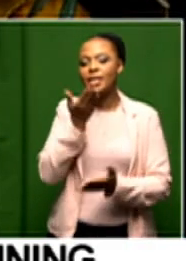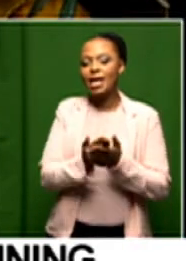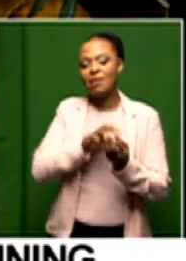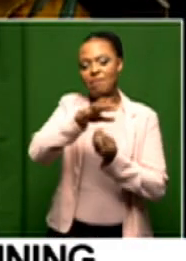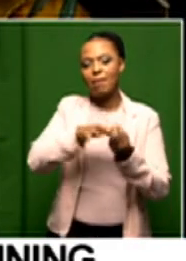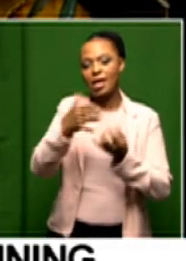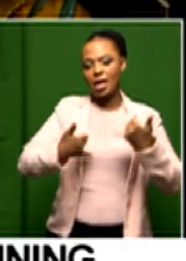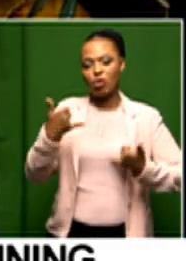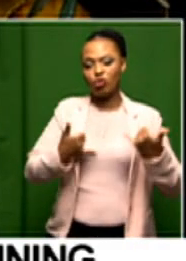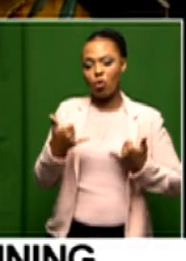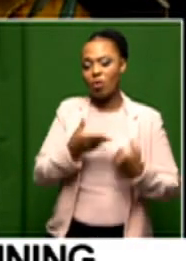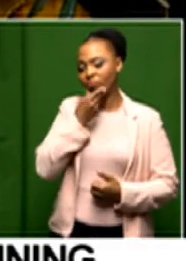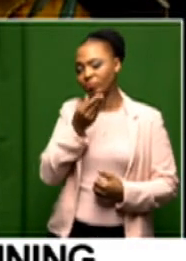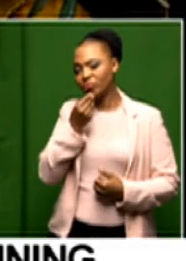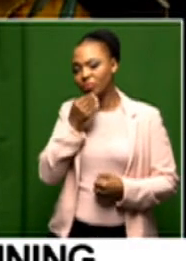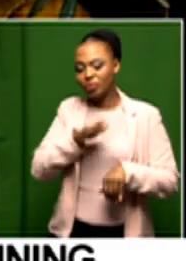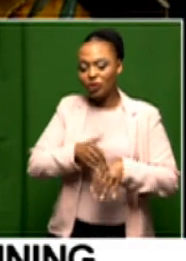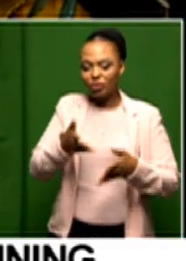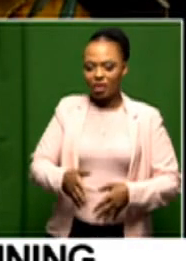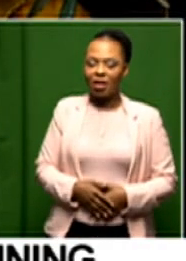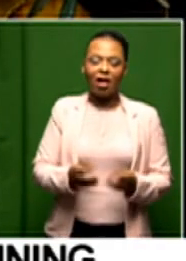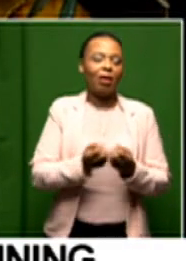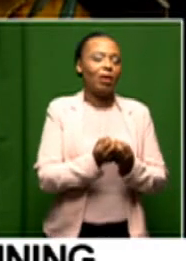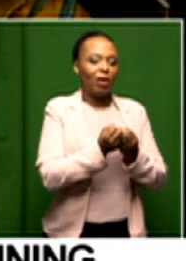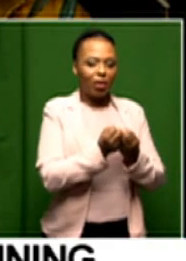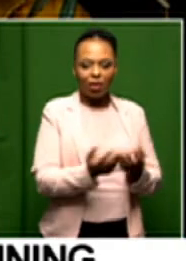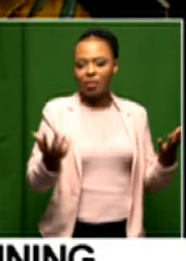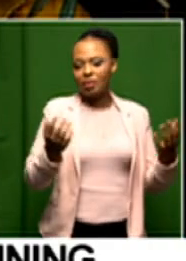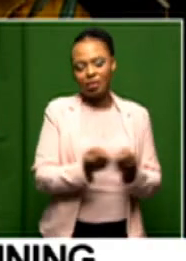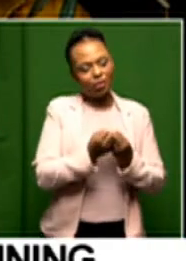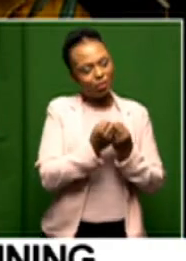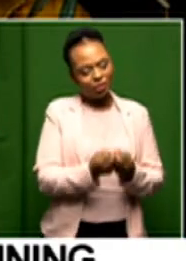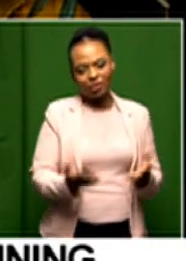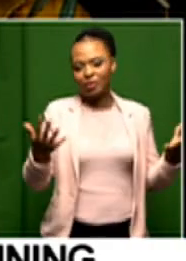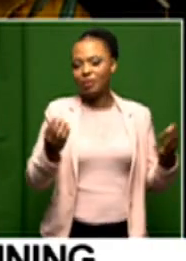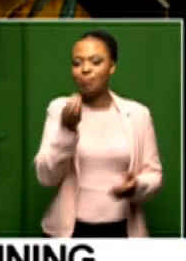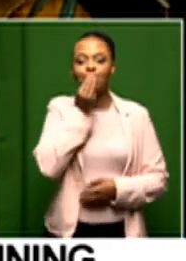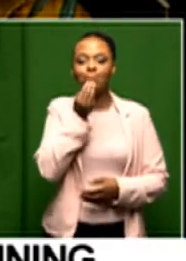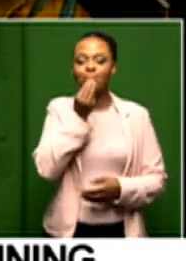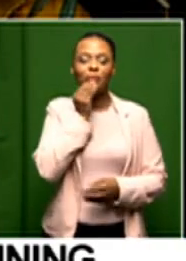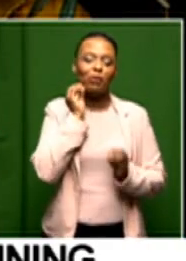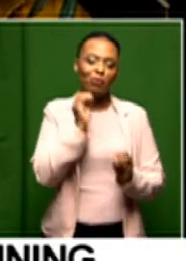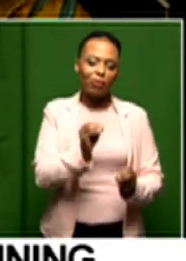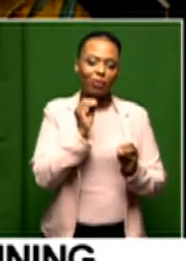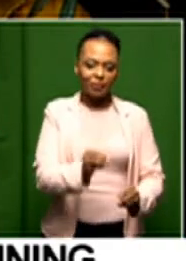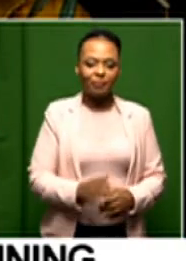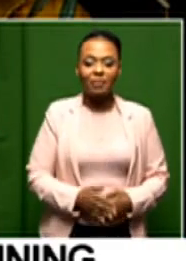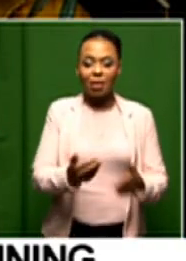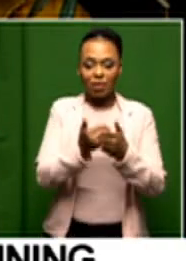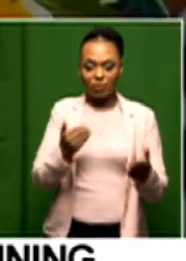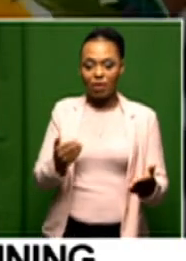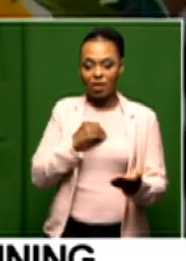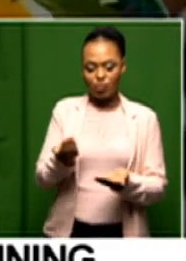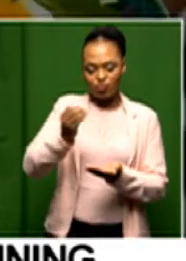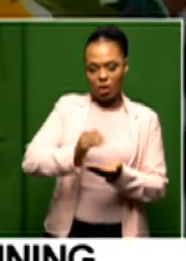enjoy. Oh, there's plenty of them. But before even talking about dishes, I'll talk about portion control.